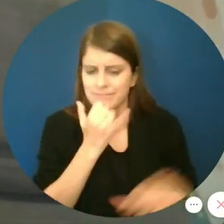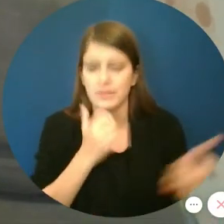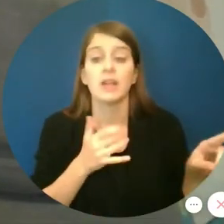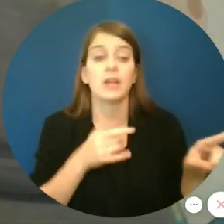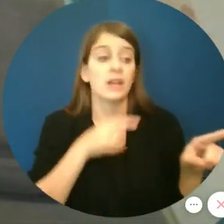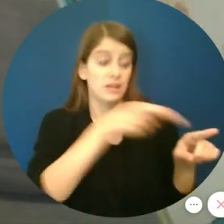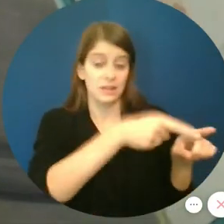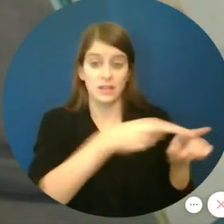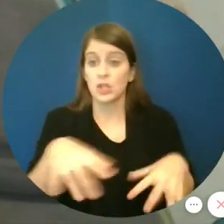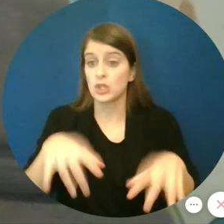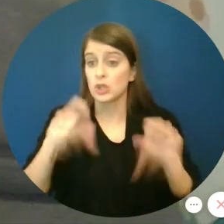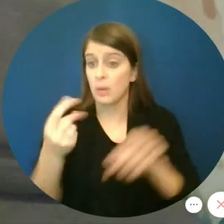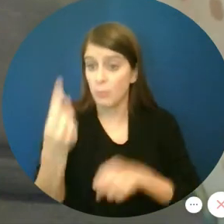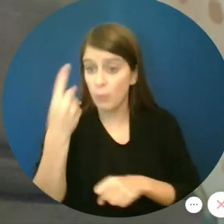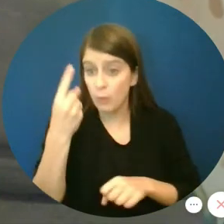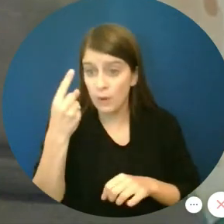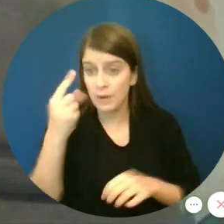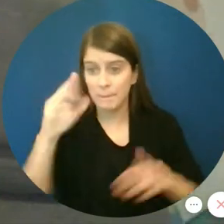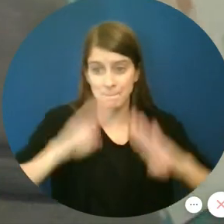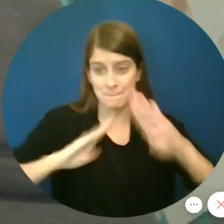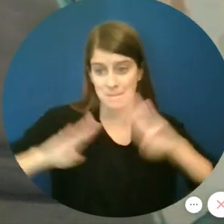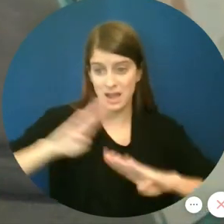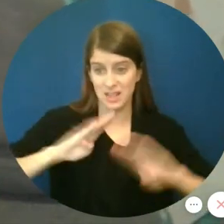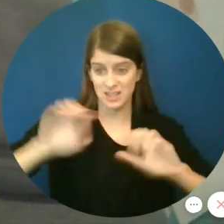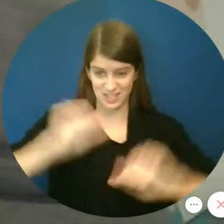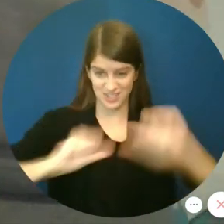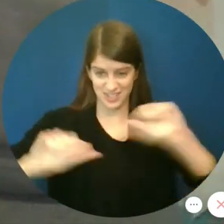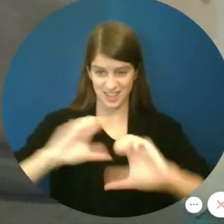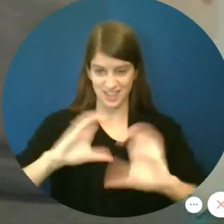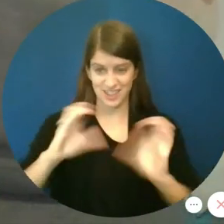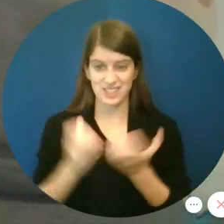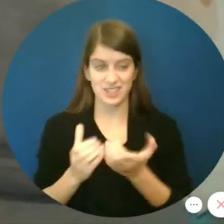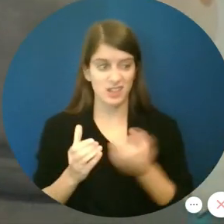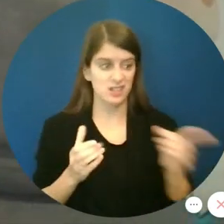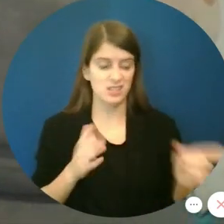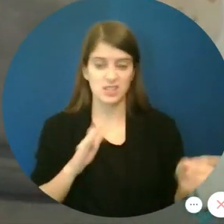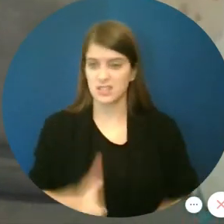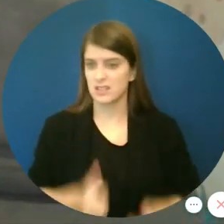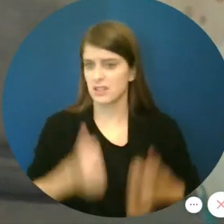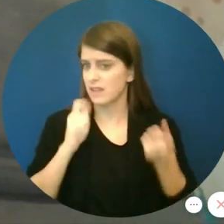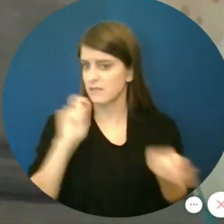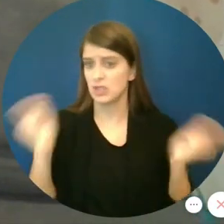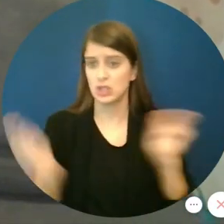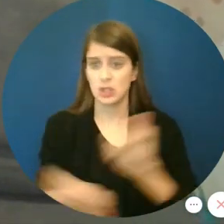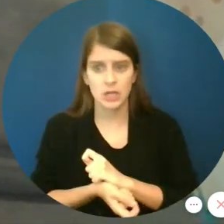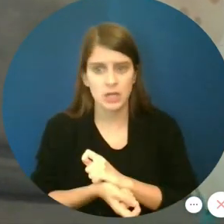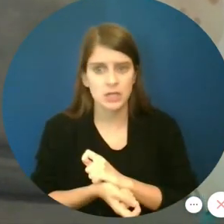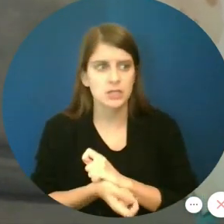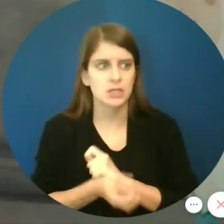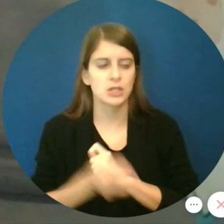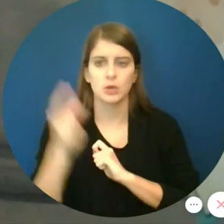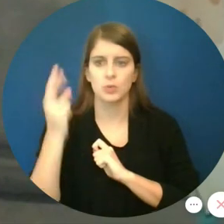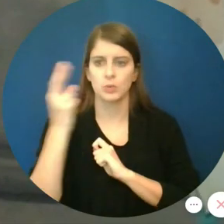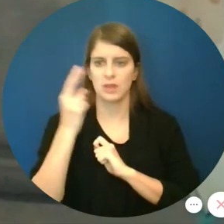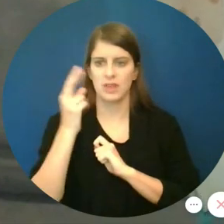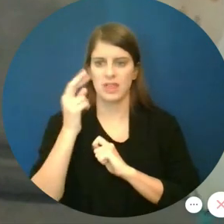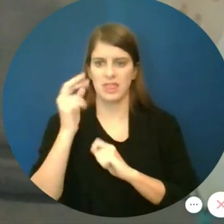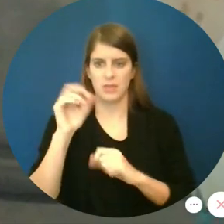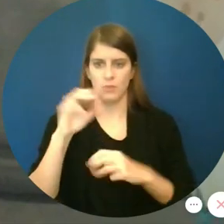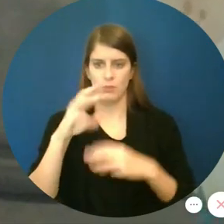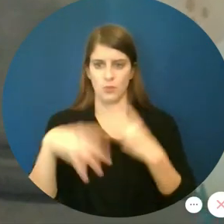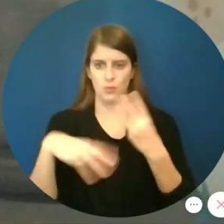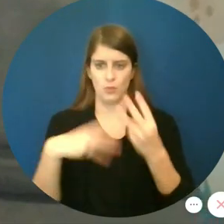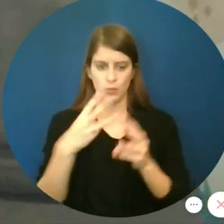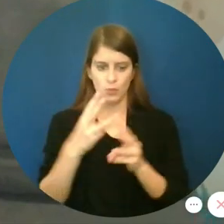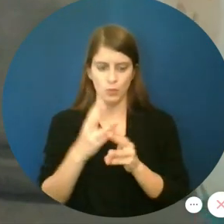Ernest took a biology class and his life changed forever. In that class, he discovered the microscopic world